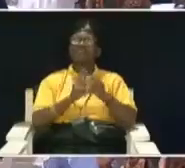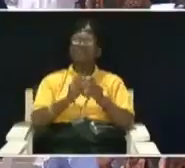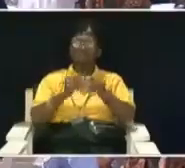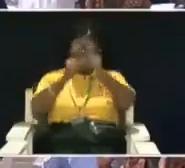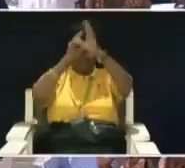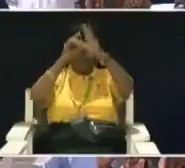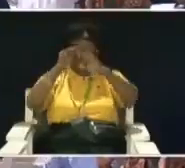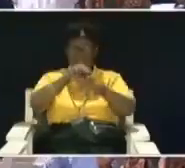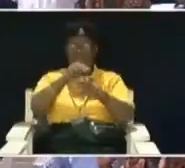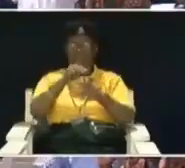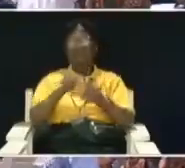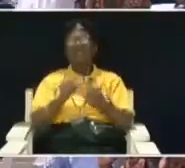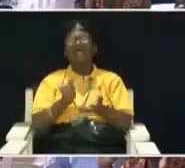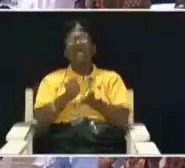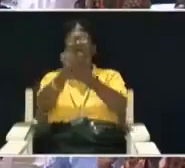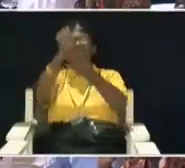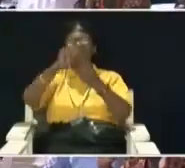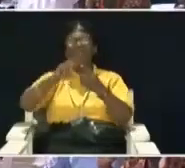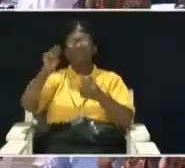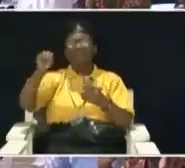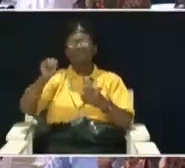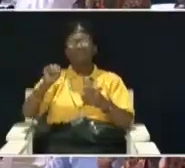Give them a new beginning